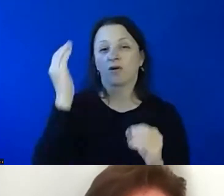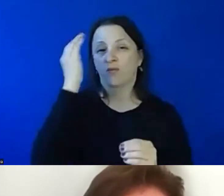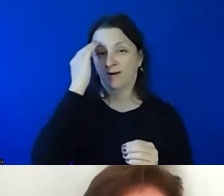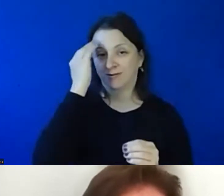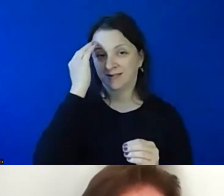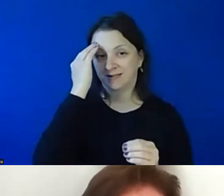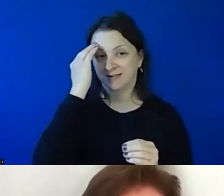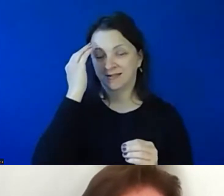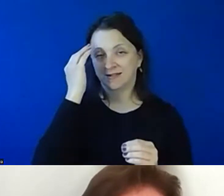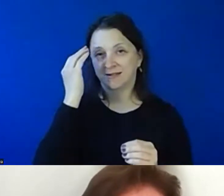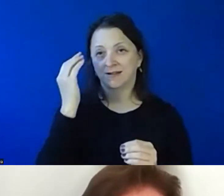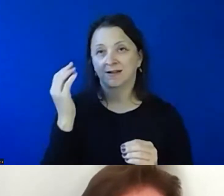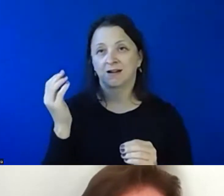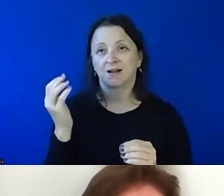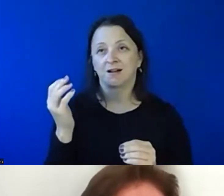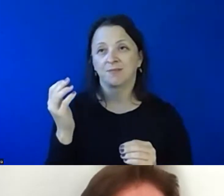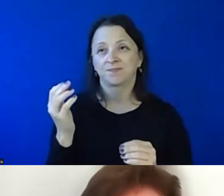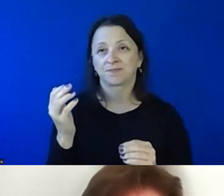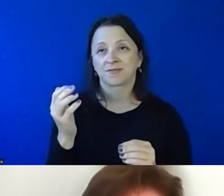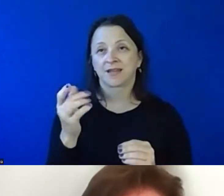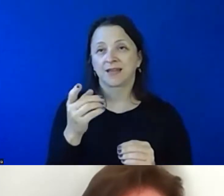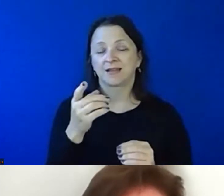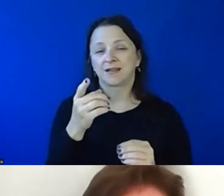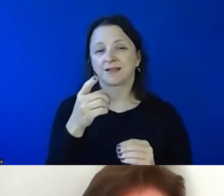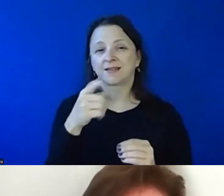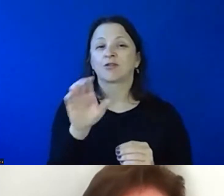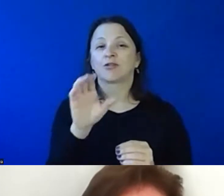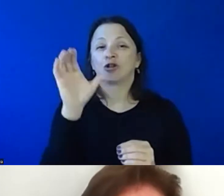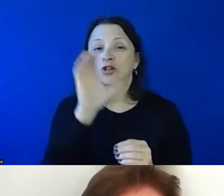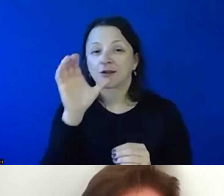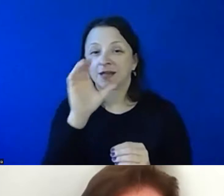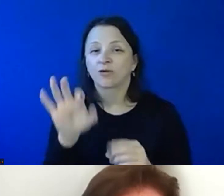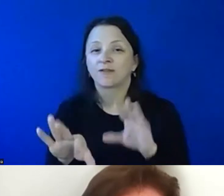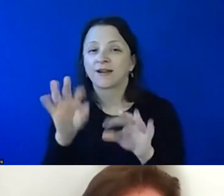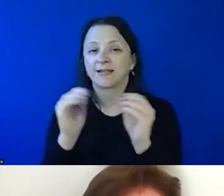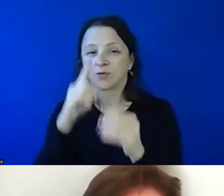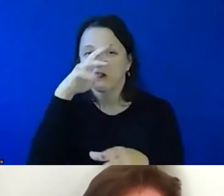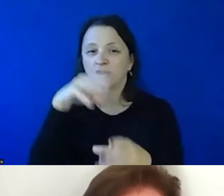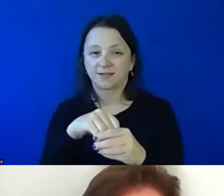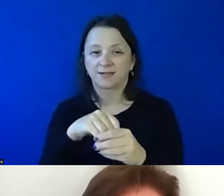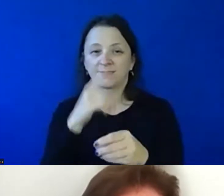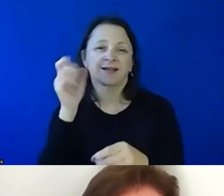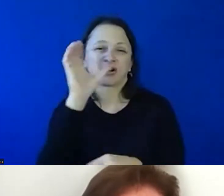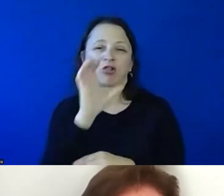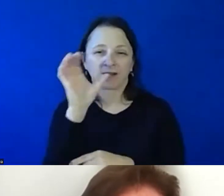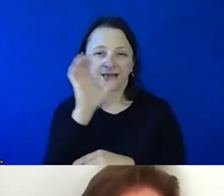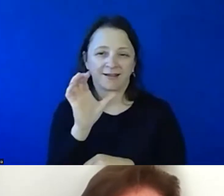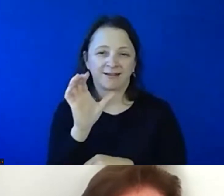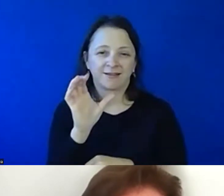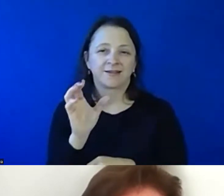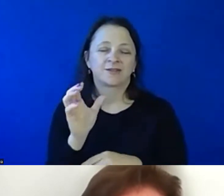awareness and clinicians are finding more autism. So we